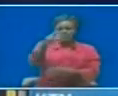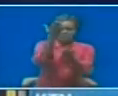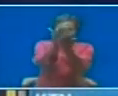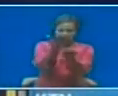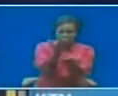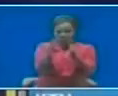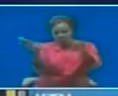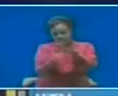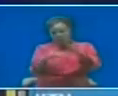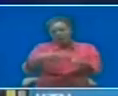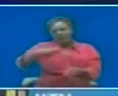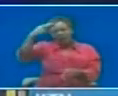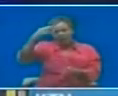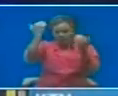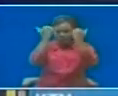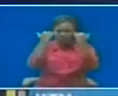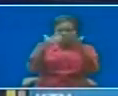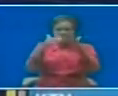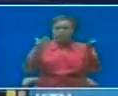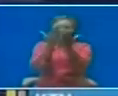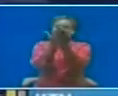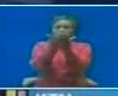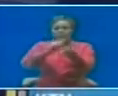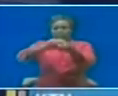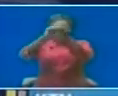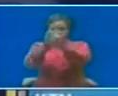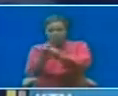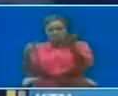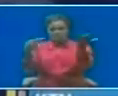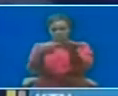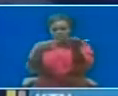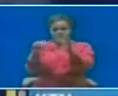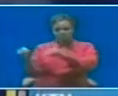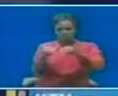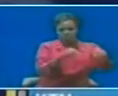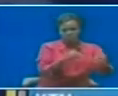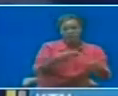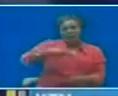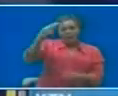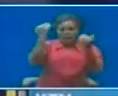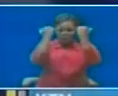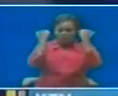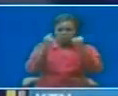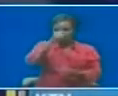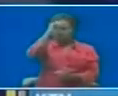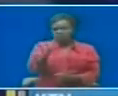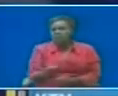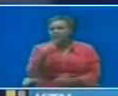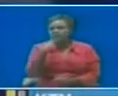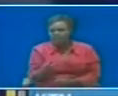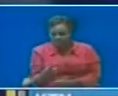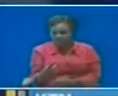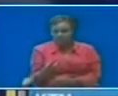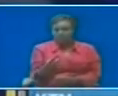petition at the High Court against the proposed switch to digital TV migration. And the High Court judge, Justice Majanja,